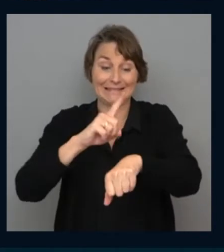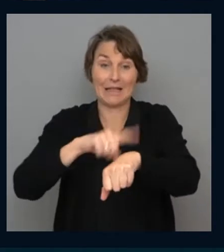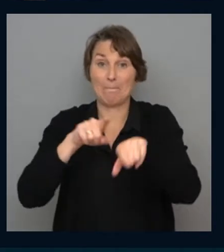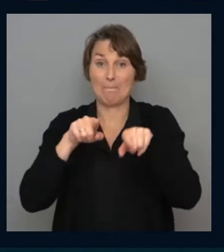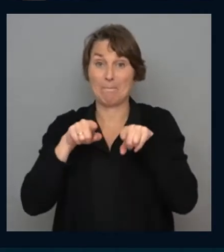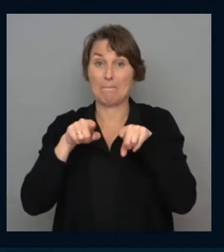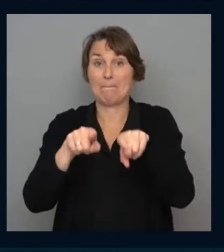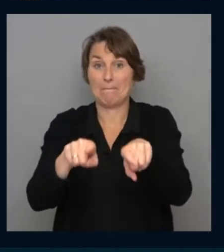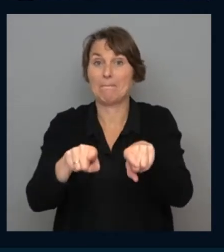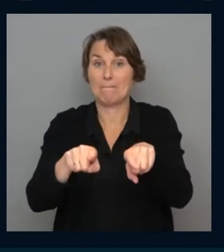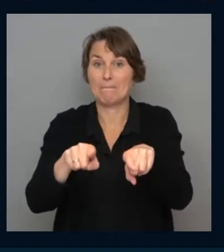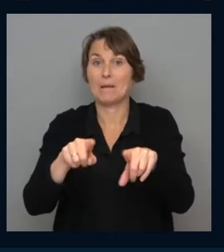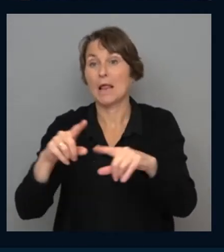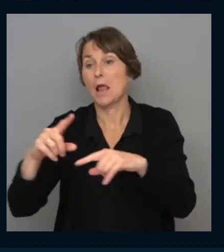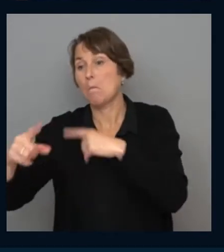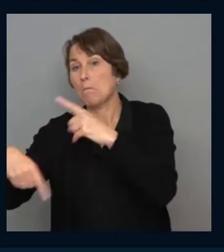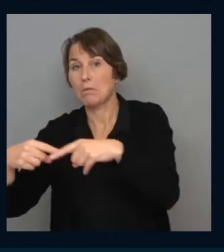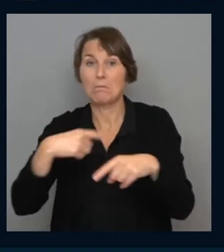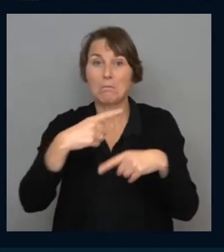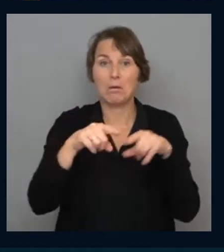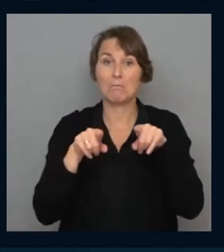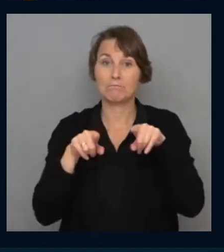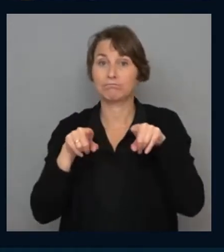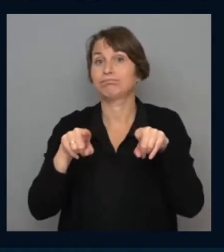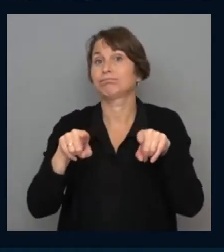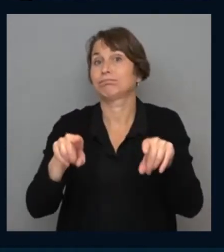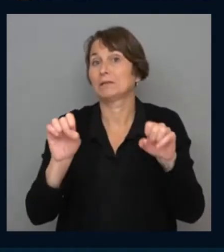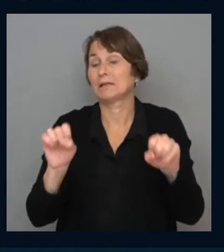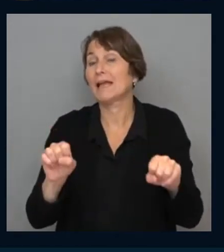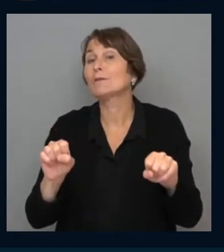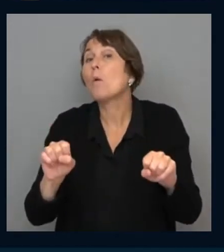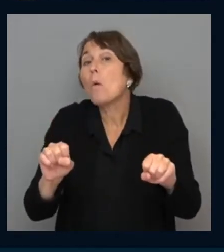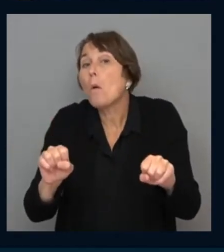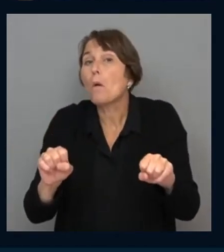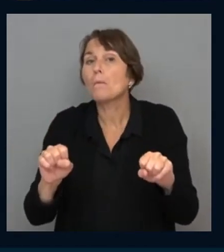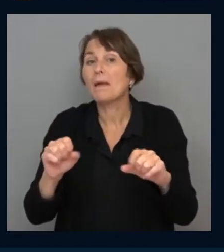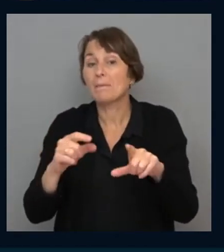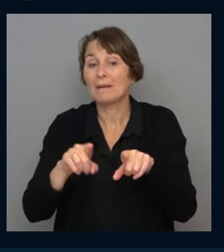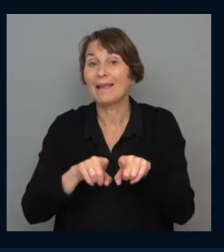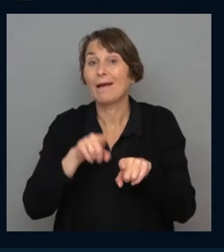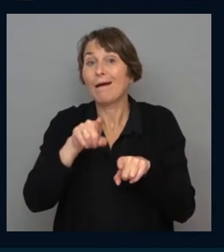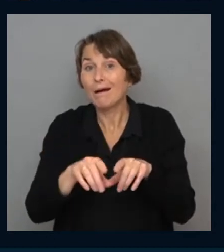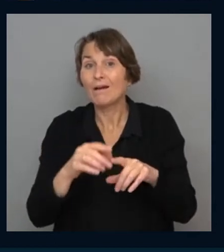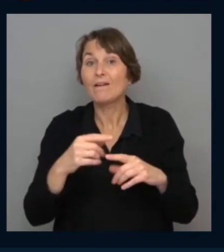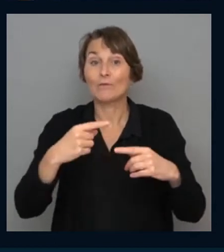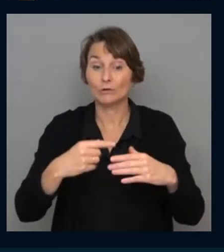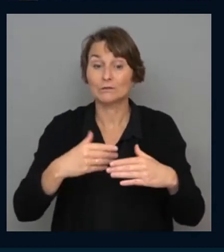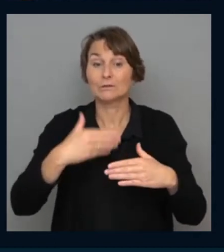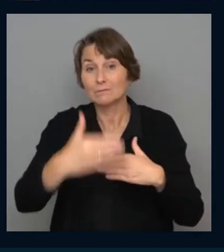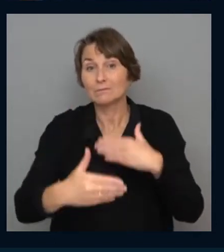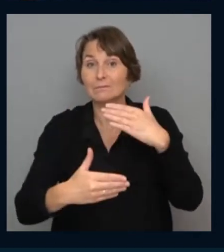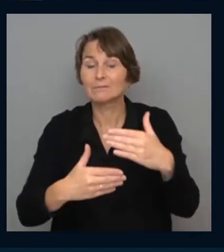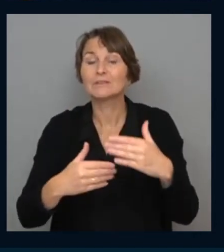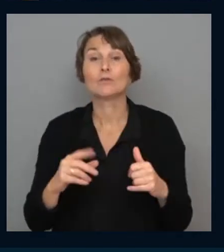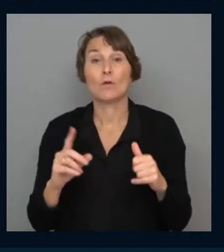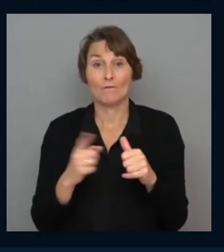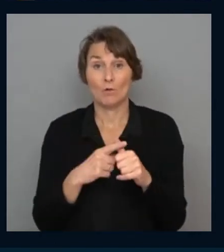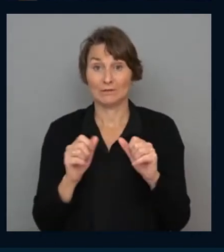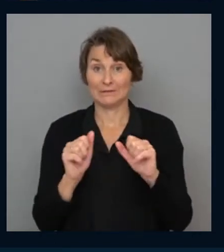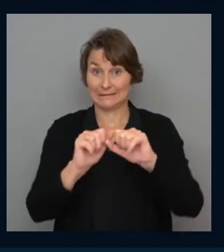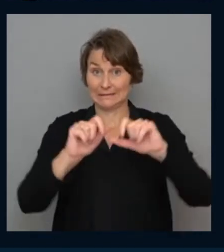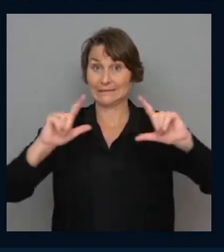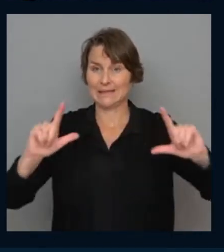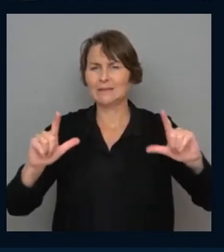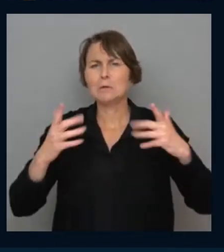the staging environment, or maybe I want to run one after. So once it runs through the staging environment, I want it to deploy